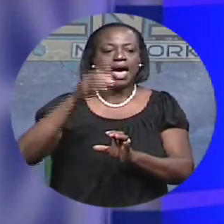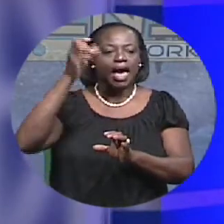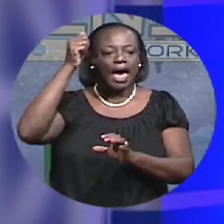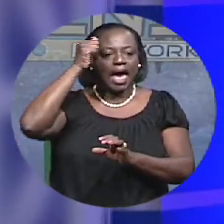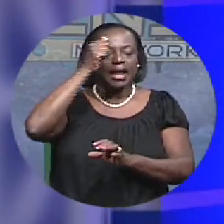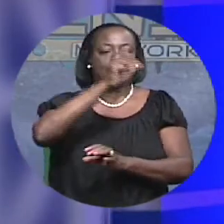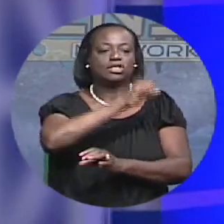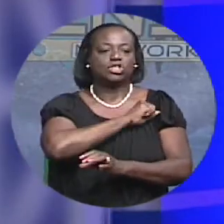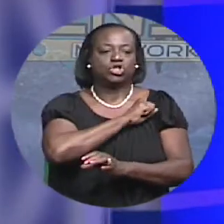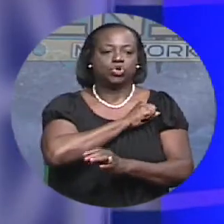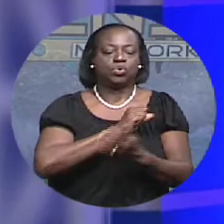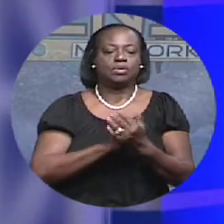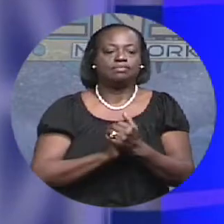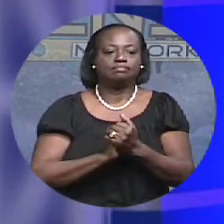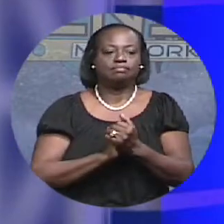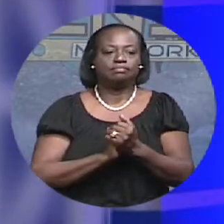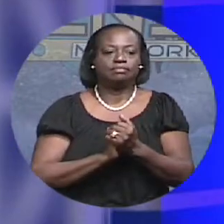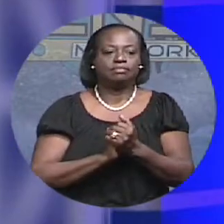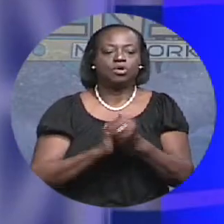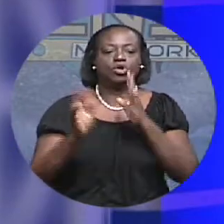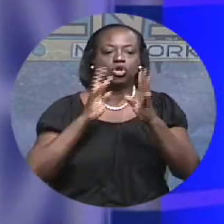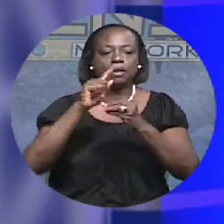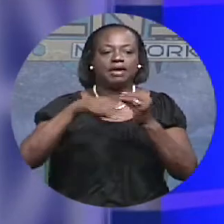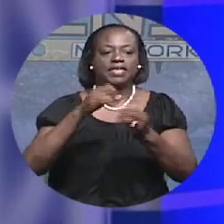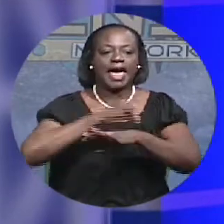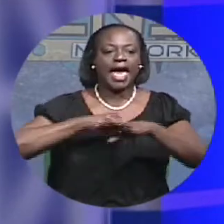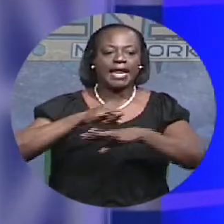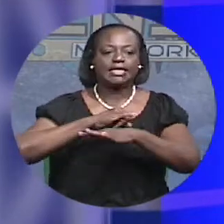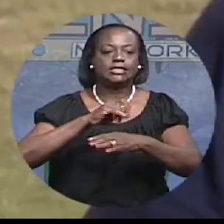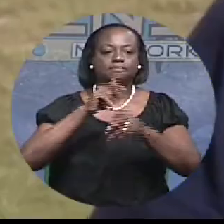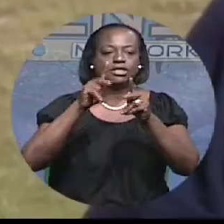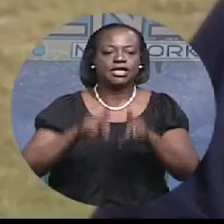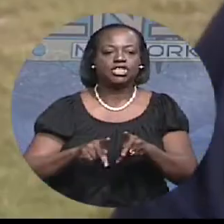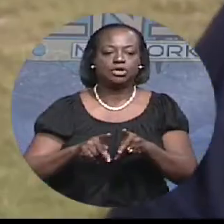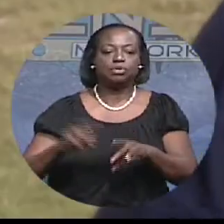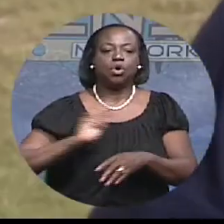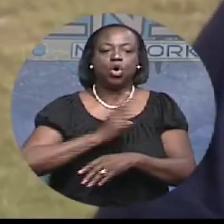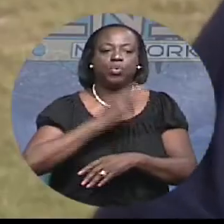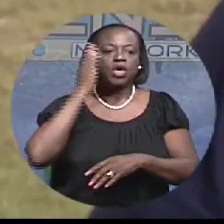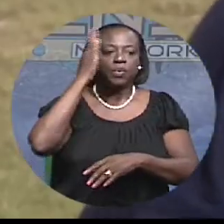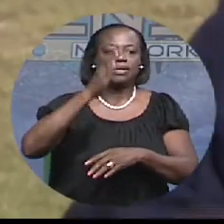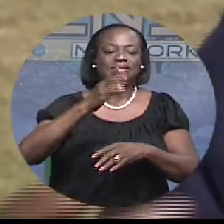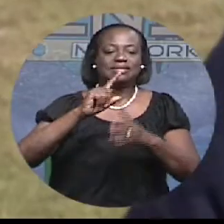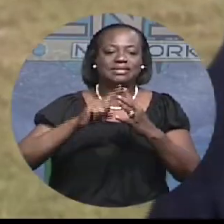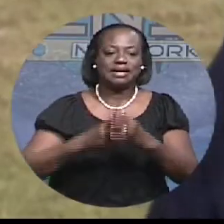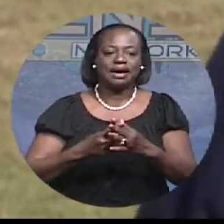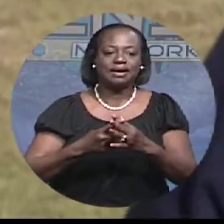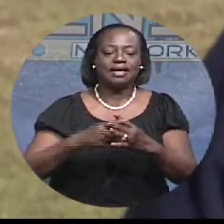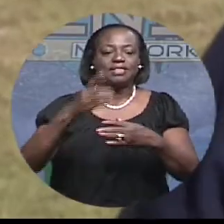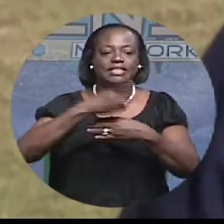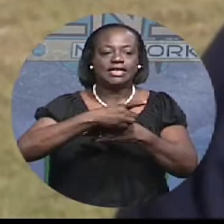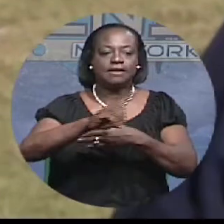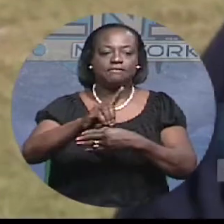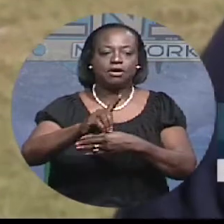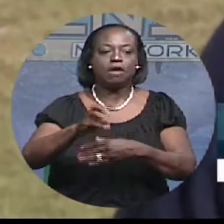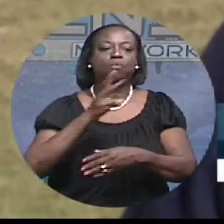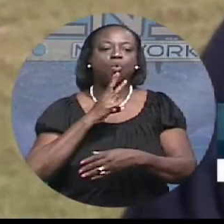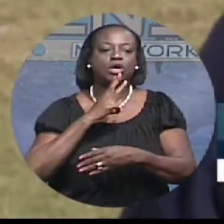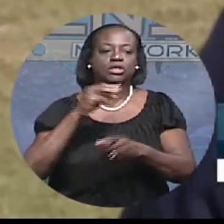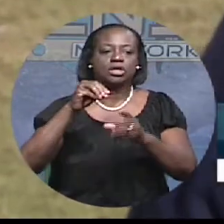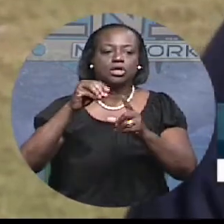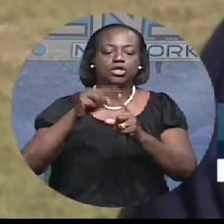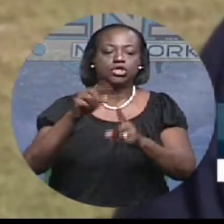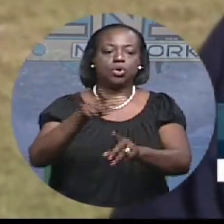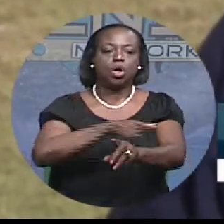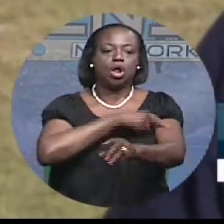on the island's potential. They're going to start the delivery of water to Long Island, because right now most of the north and most of the south don't have water.